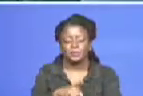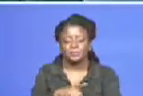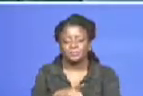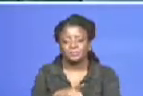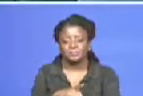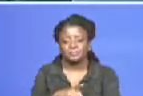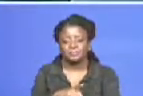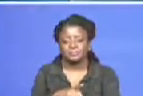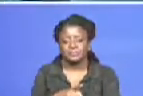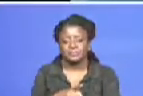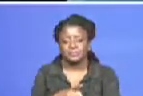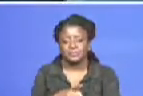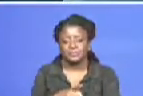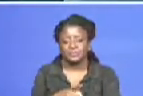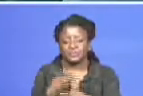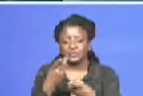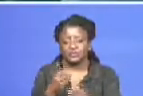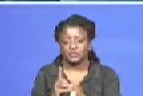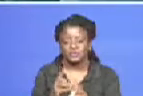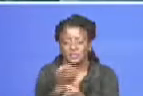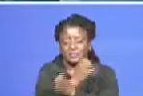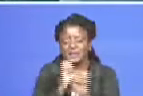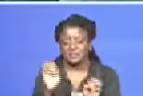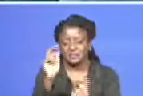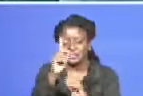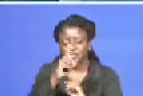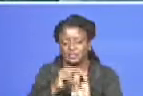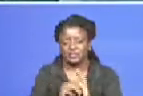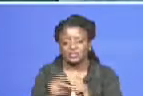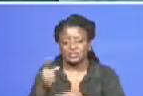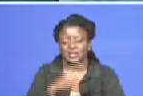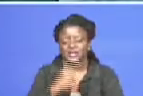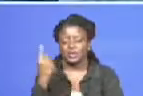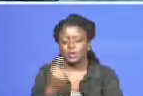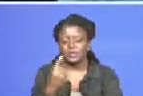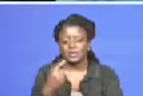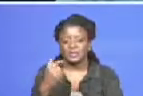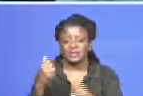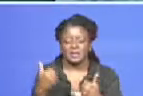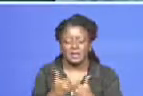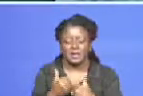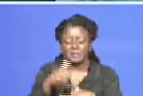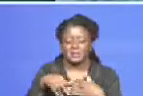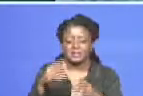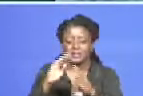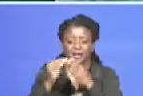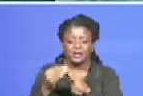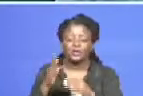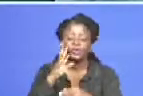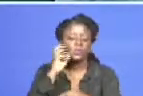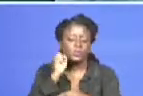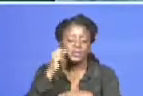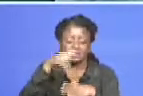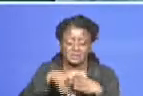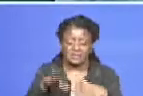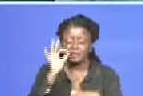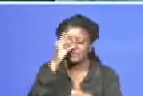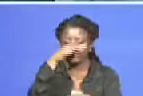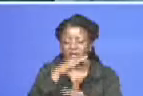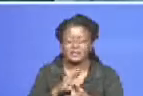only game in town was in Fox Hill. And you did it so well. They said flattery is the most sincere